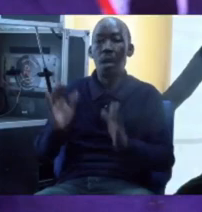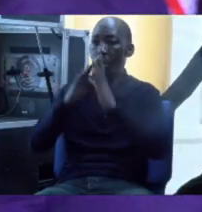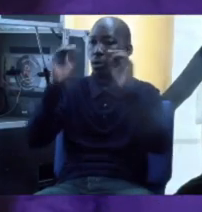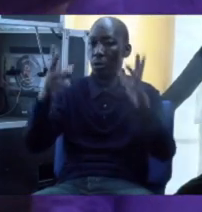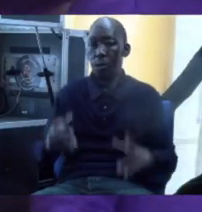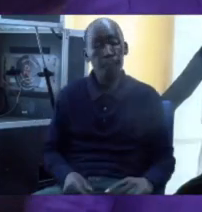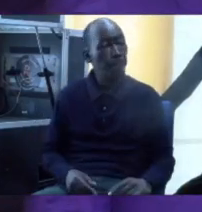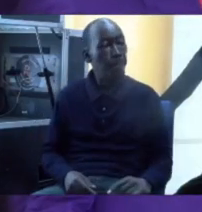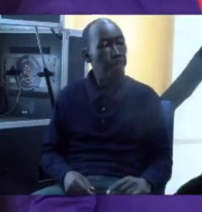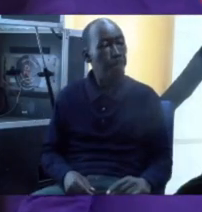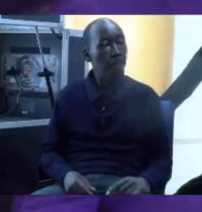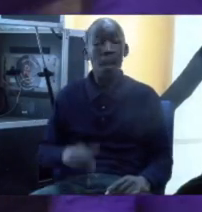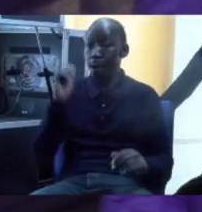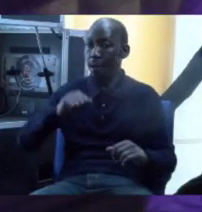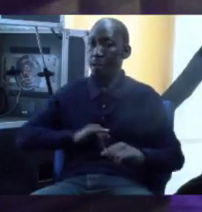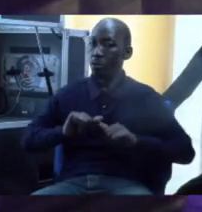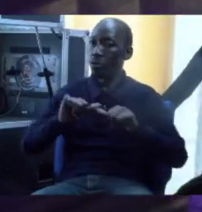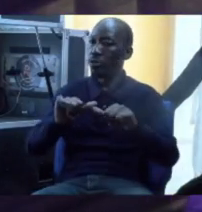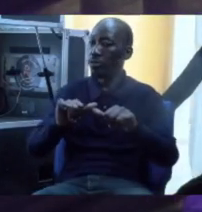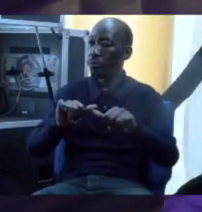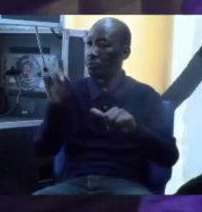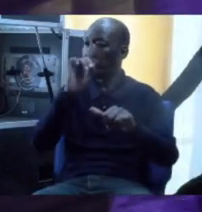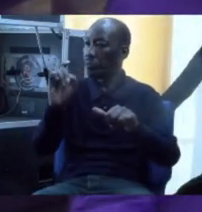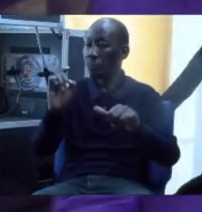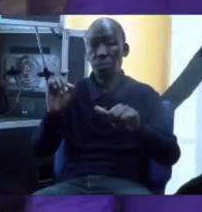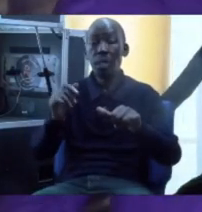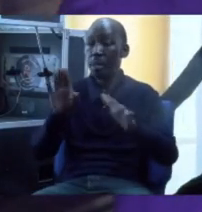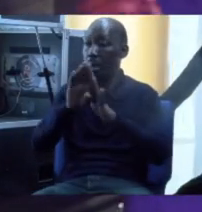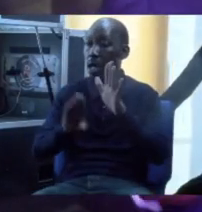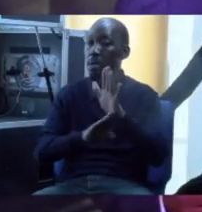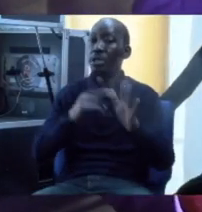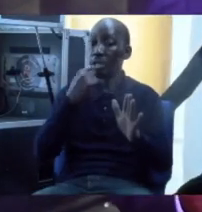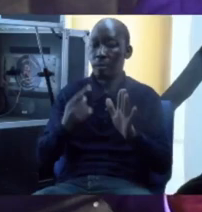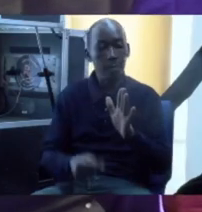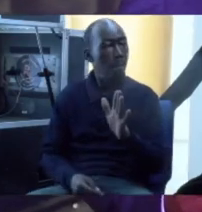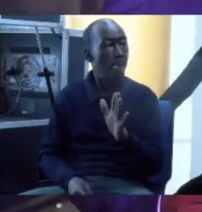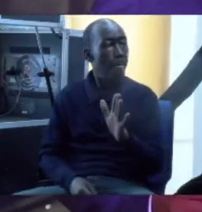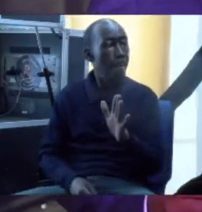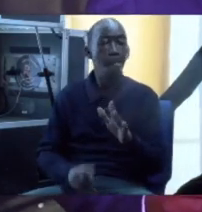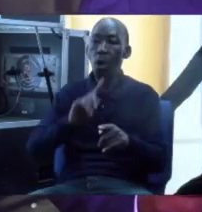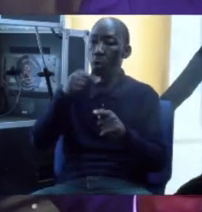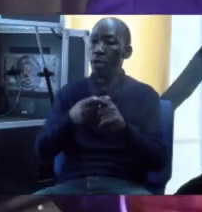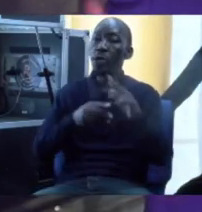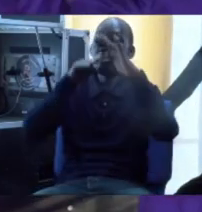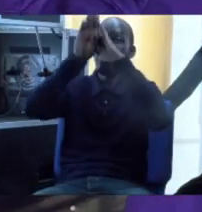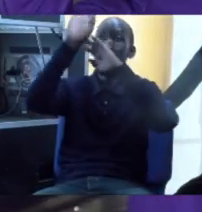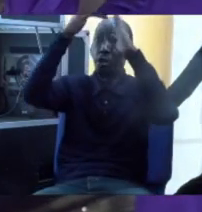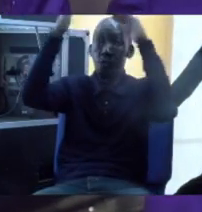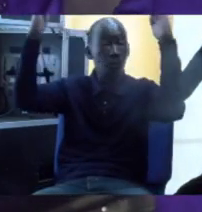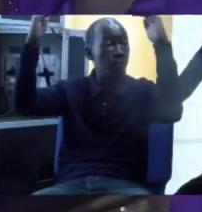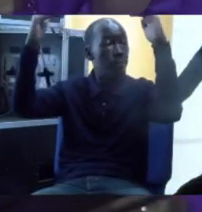Hallelujah. Hallelujah. Can I continue? The Bible says, when we get to heaven,